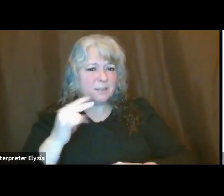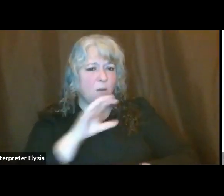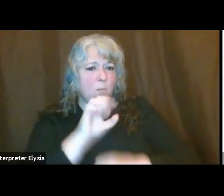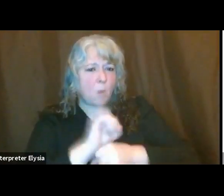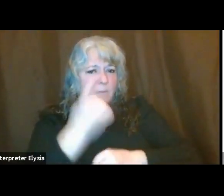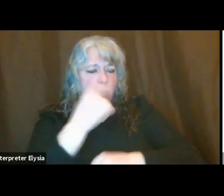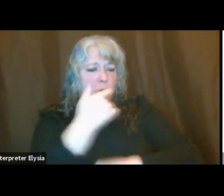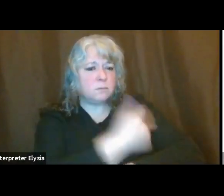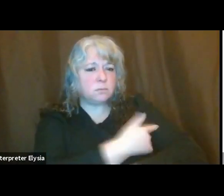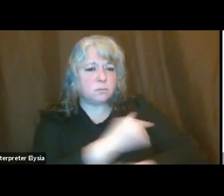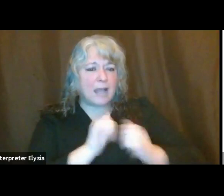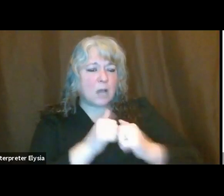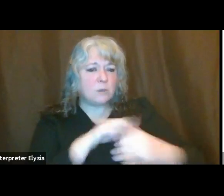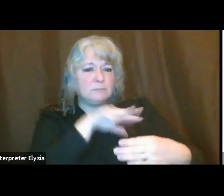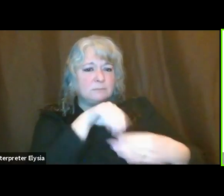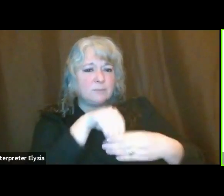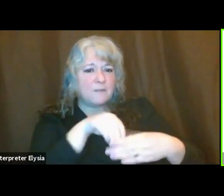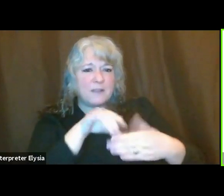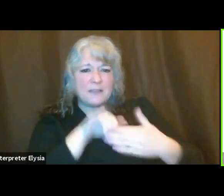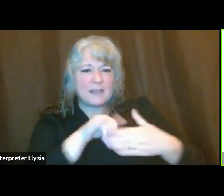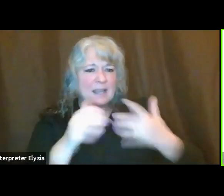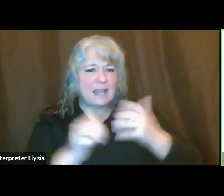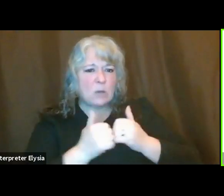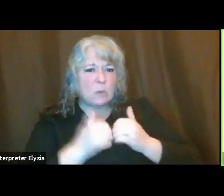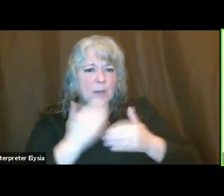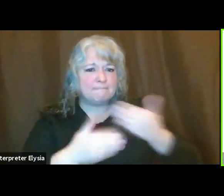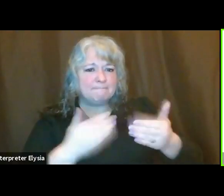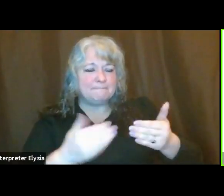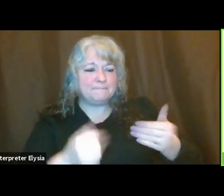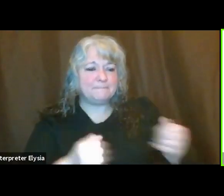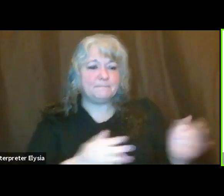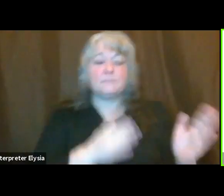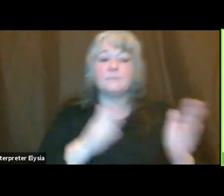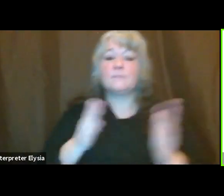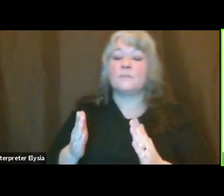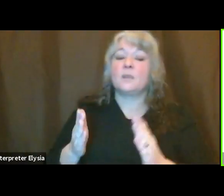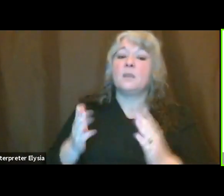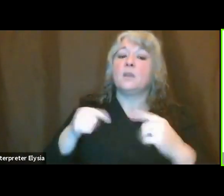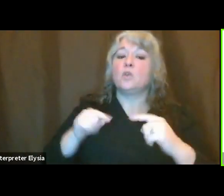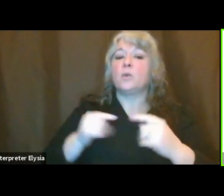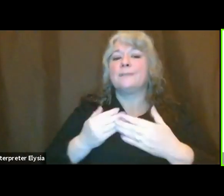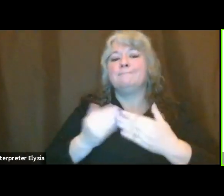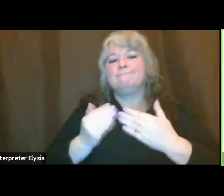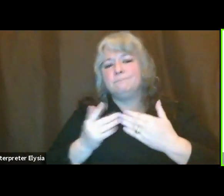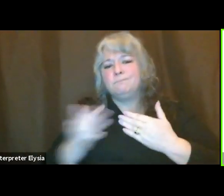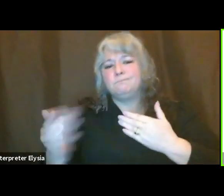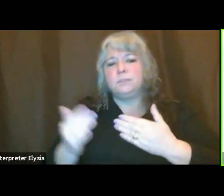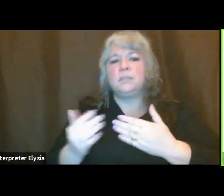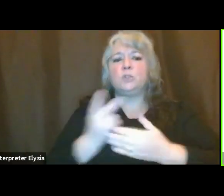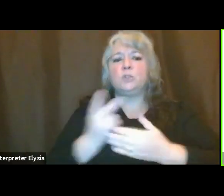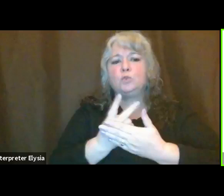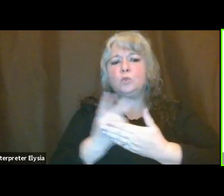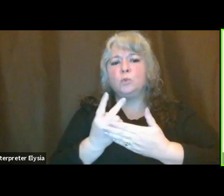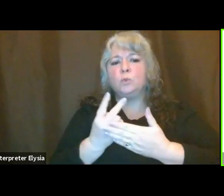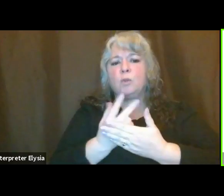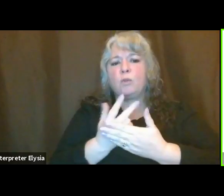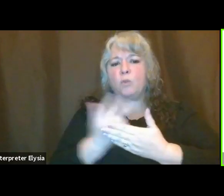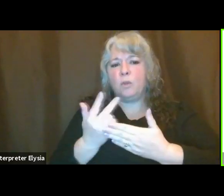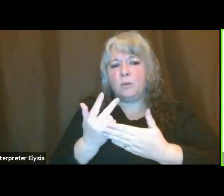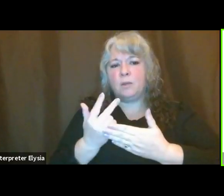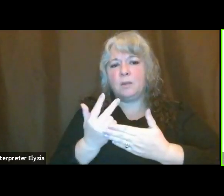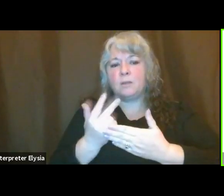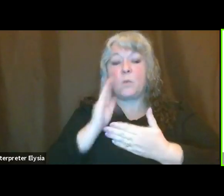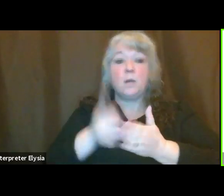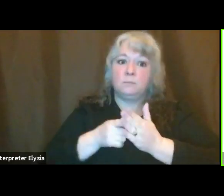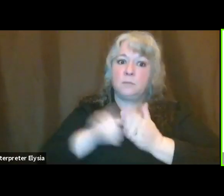do I get on that list, et cetera? Sure. As we move over the next few weeks, we know that we're going to need